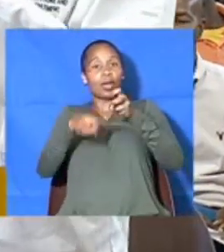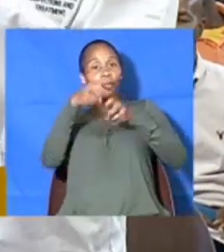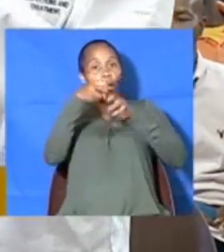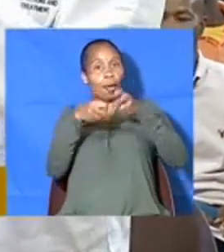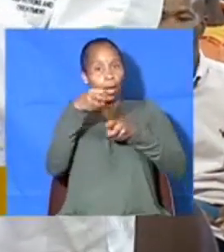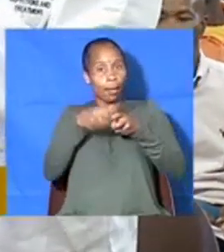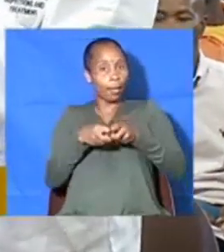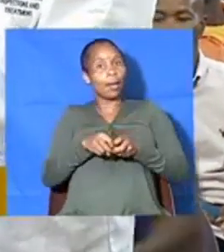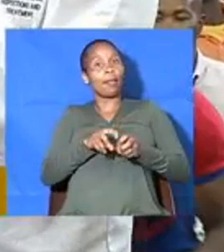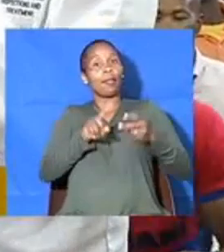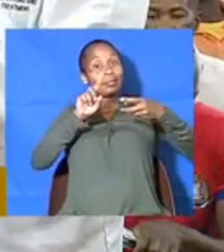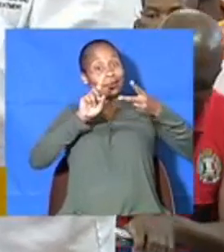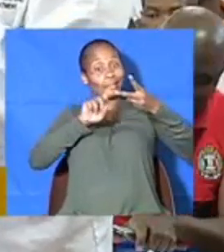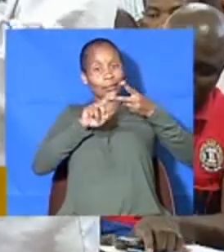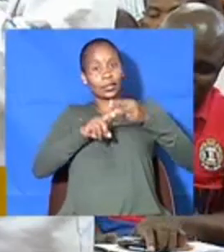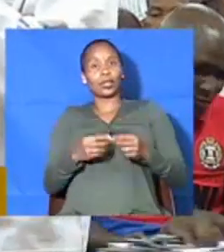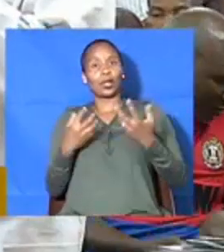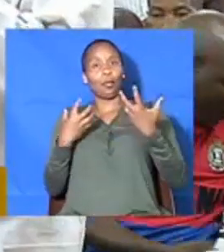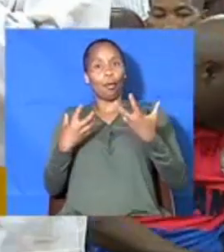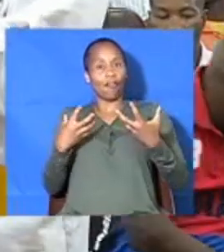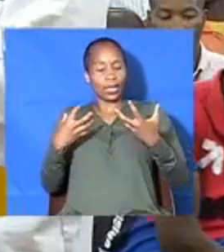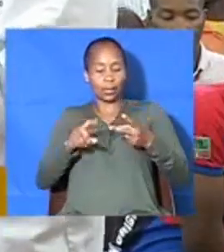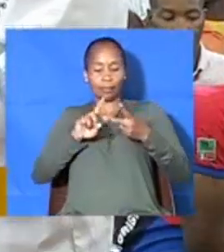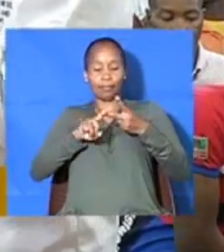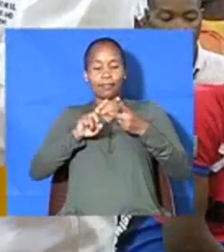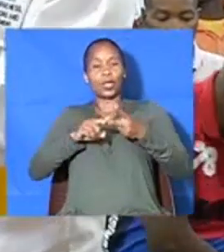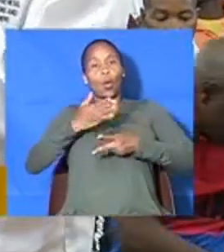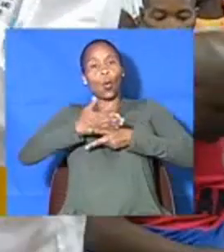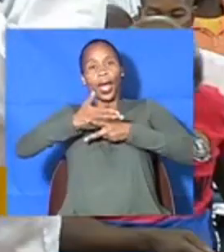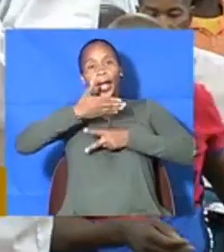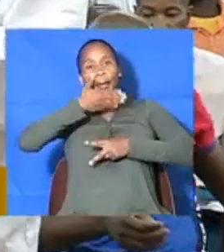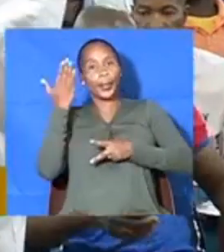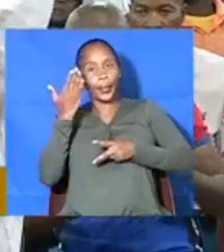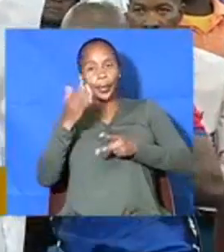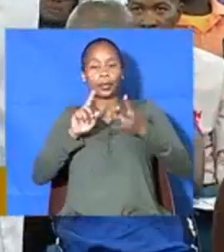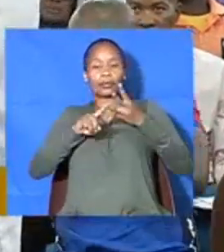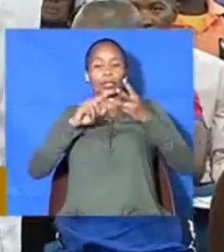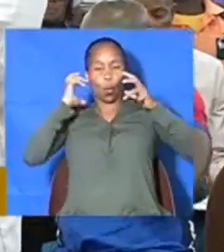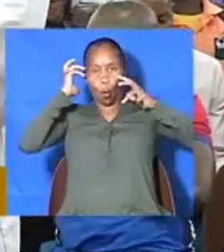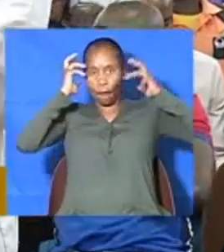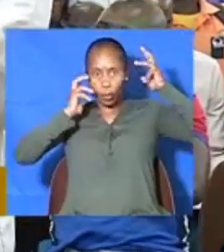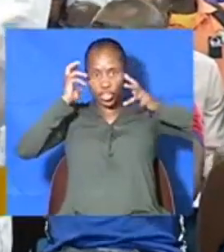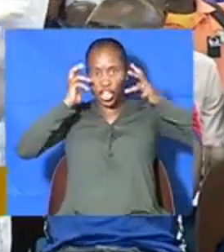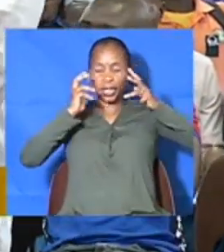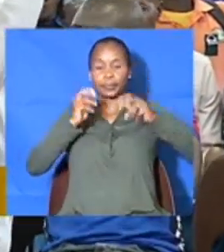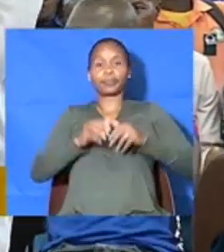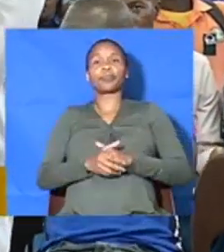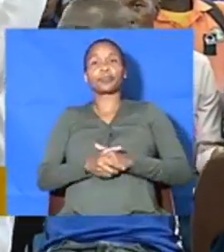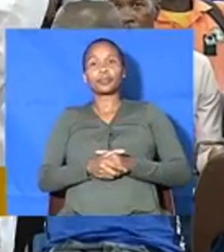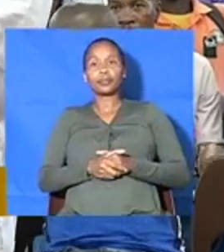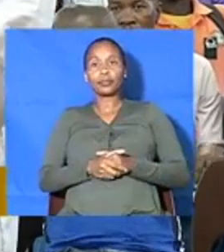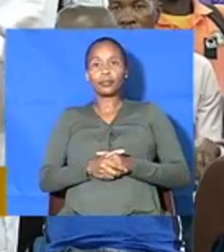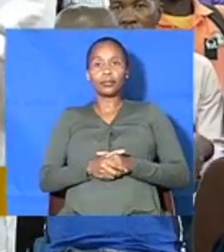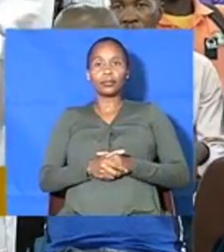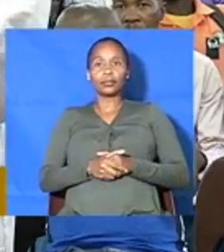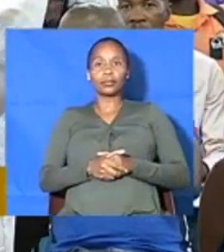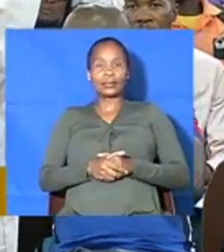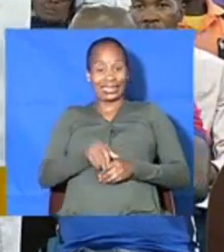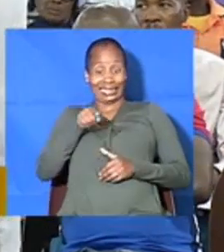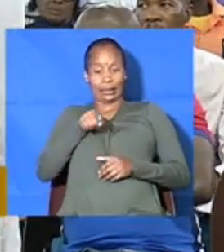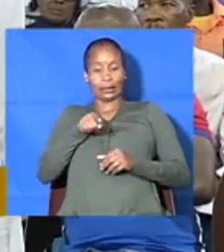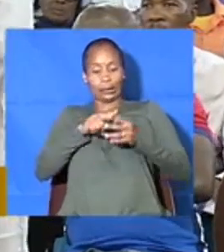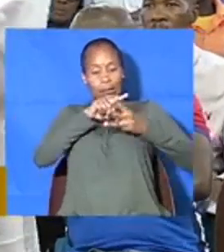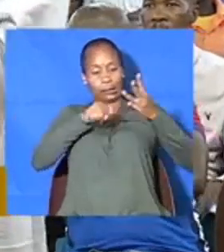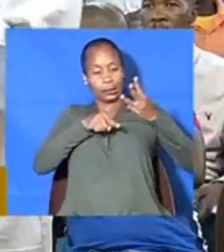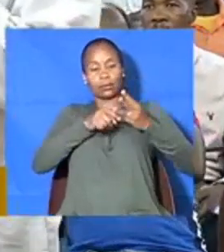gore o tla khwetsa kalafo ya maleba gona either Gauteng province or Western Cape. Ke mo leng